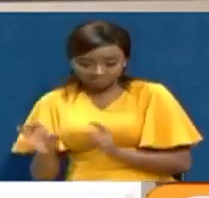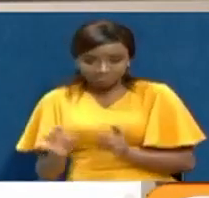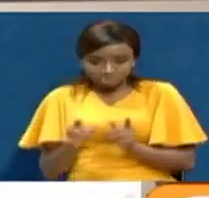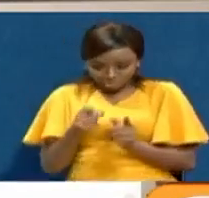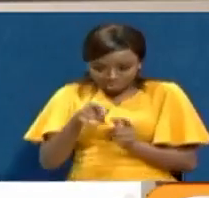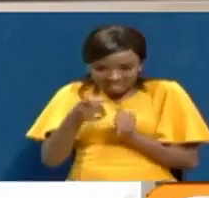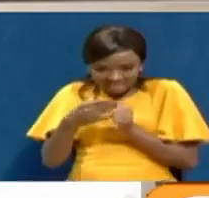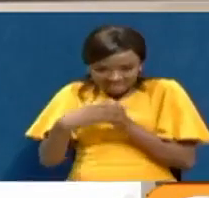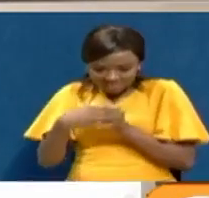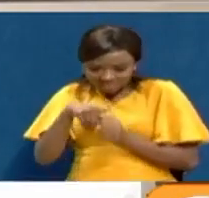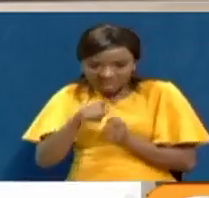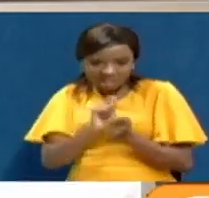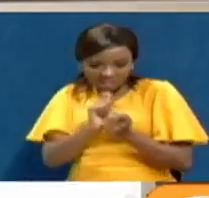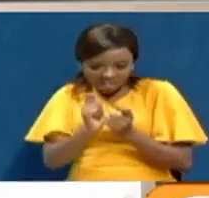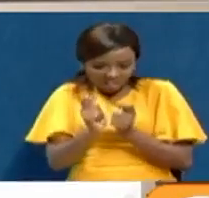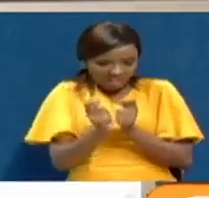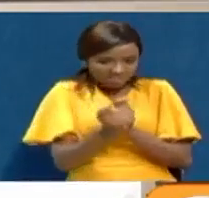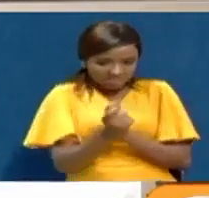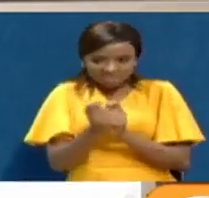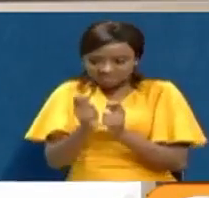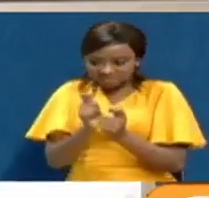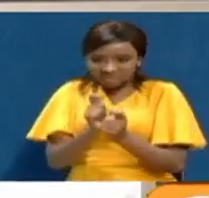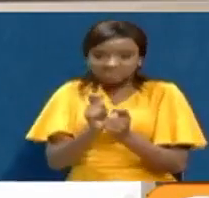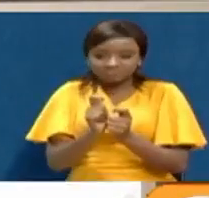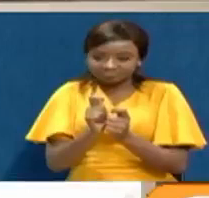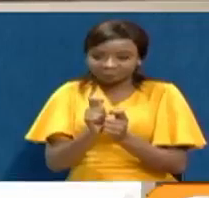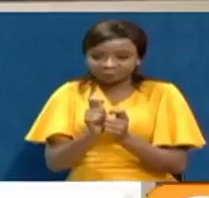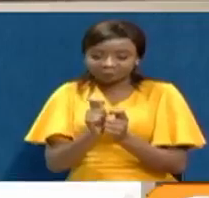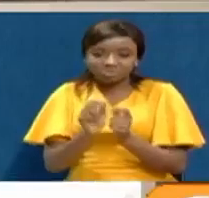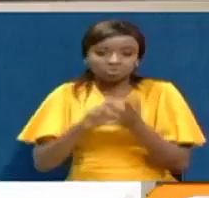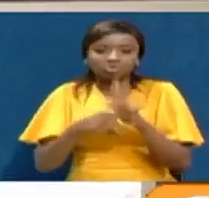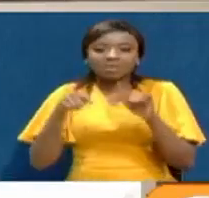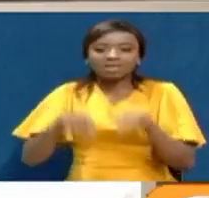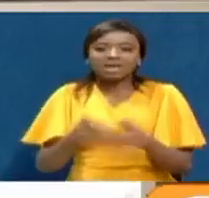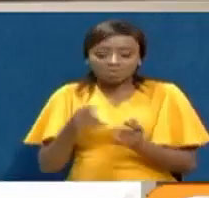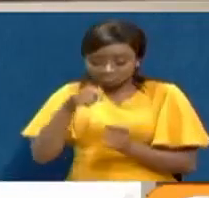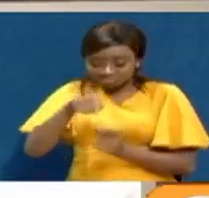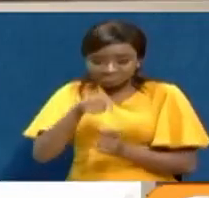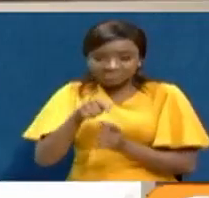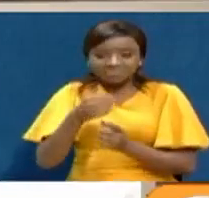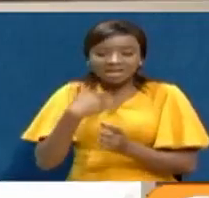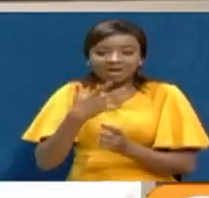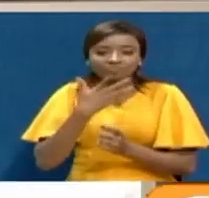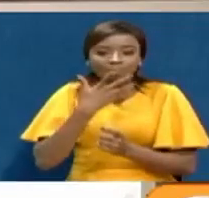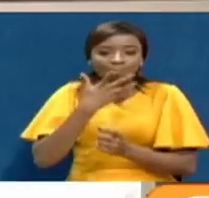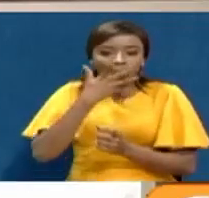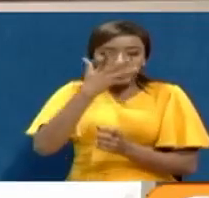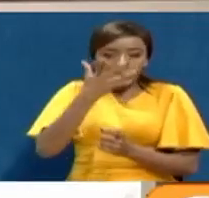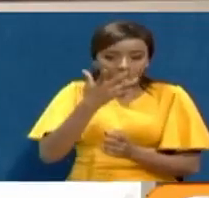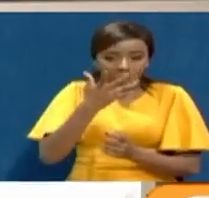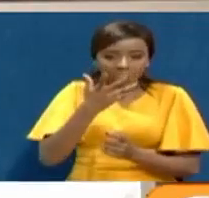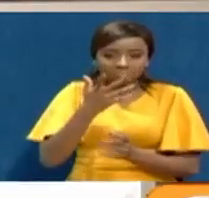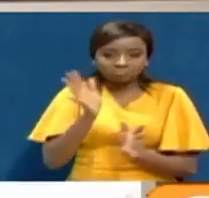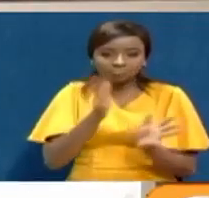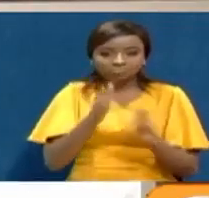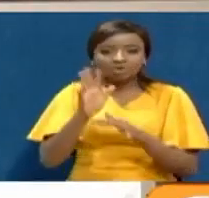the cold weather, going towards dry weather, and then rainfall thereafter. So currently what is happening is that we have warm air coming in from